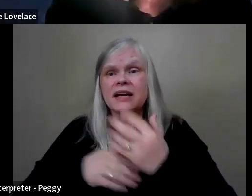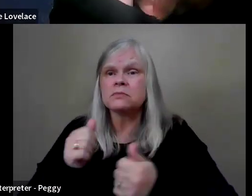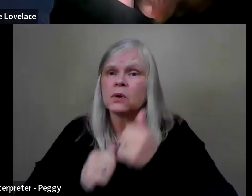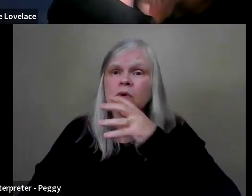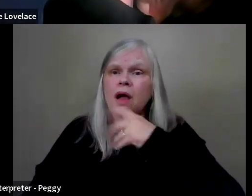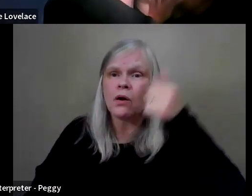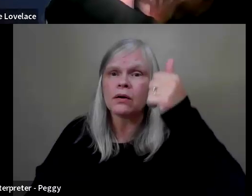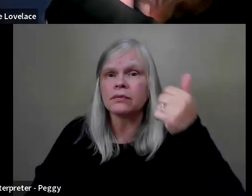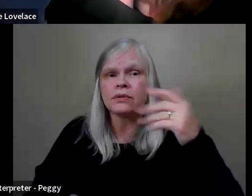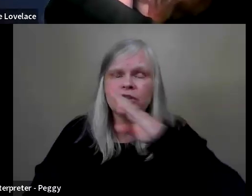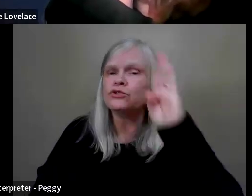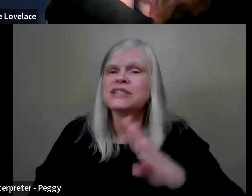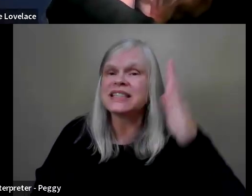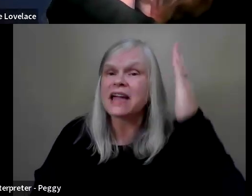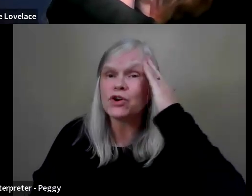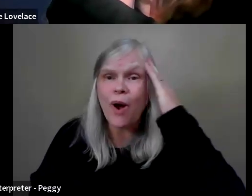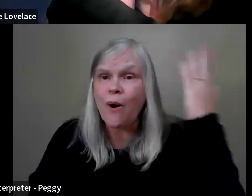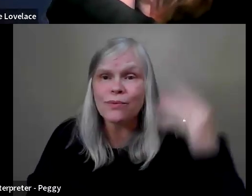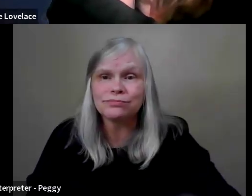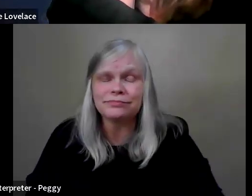So you just never know.